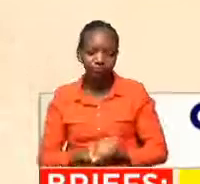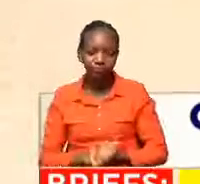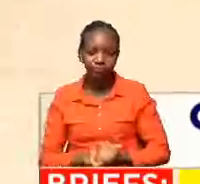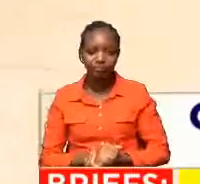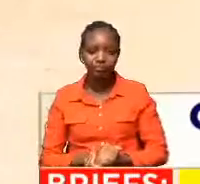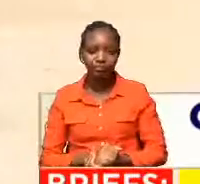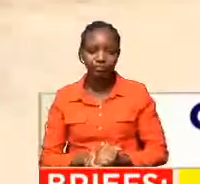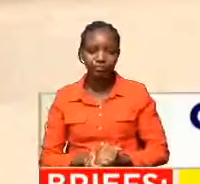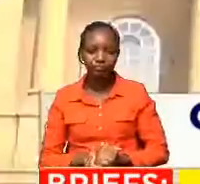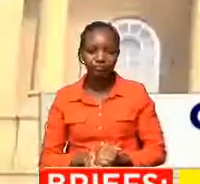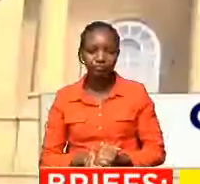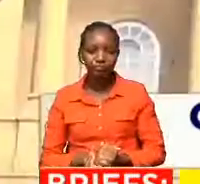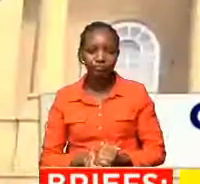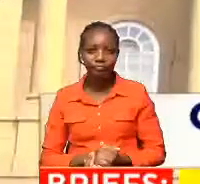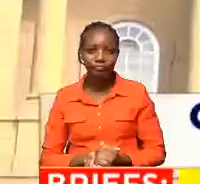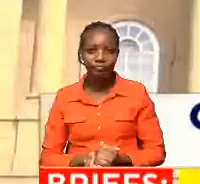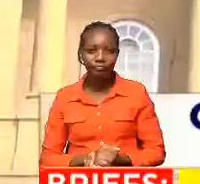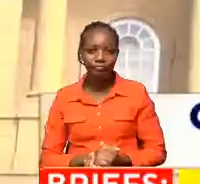to a later date.